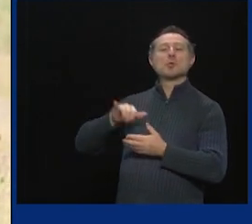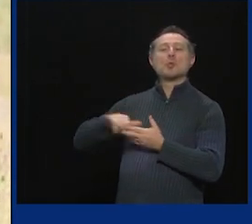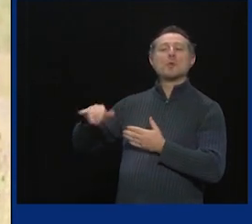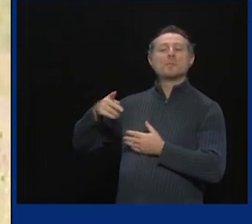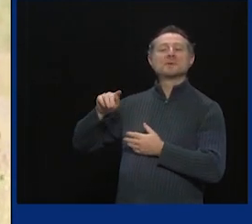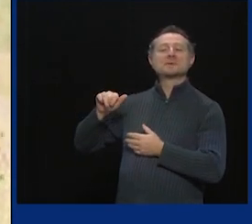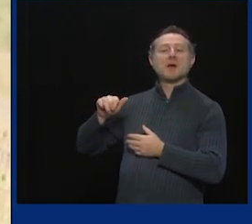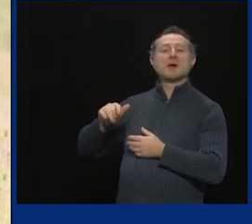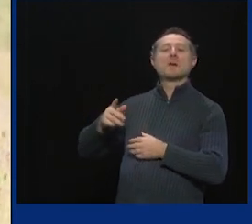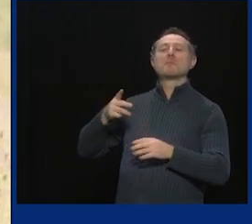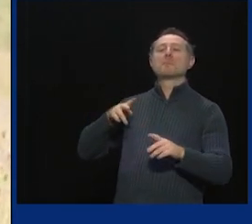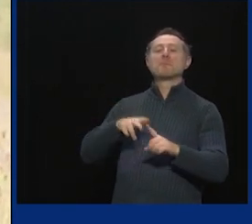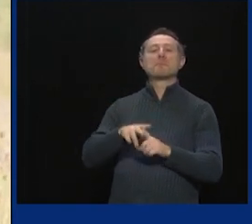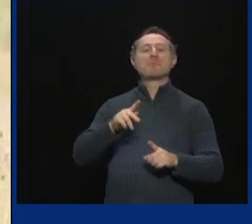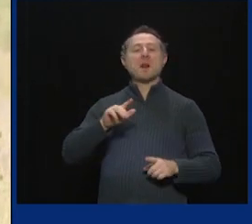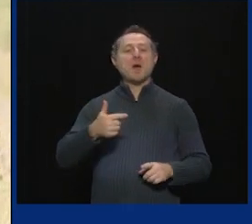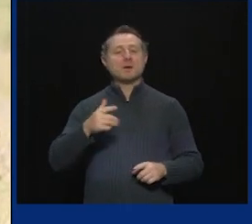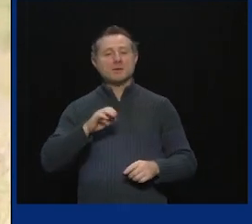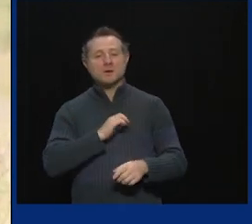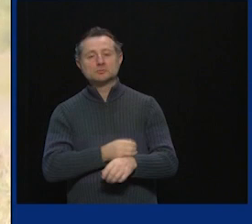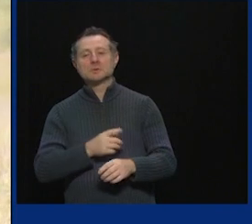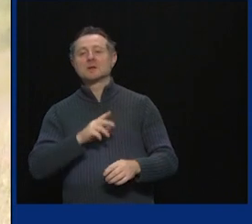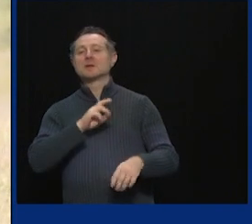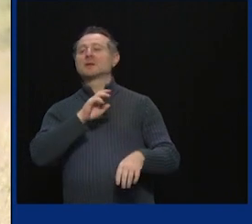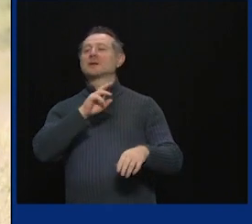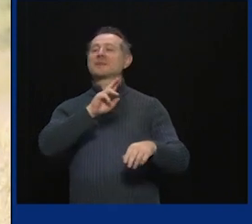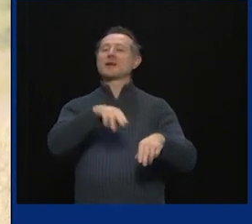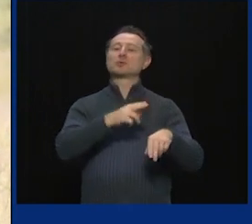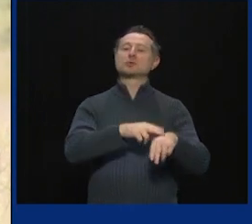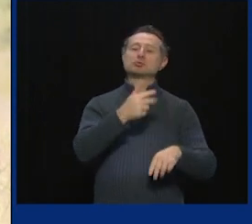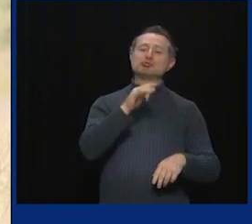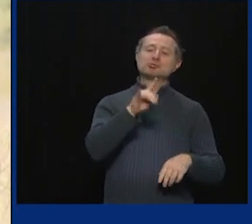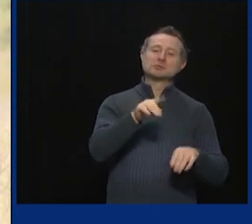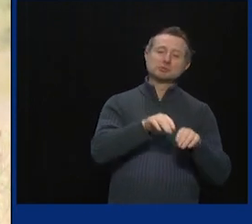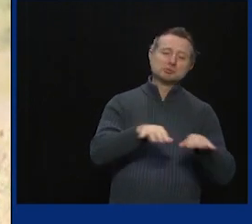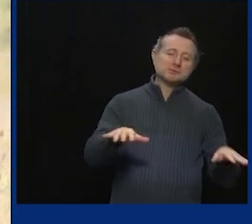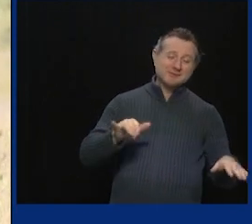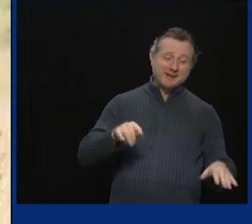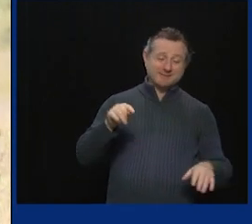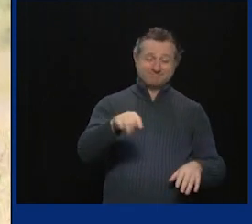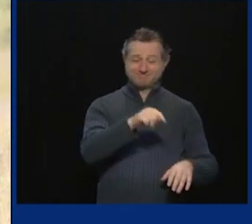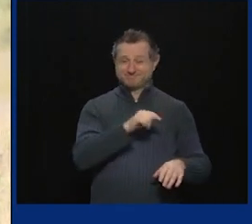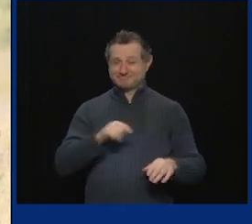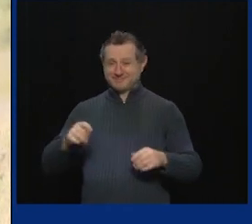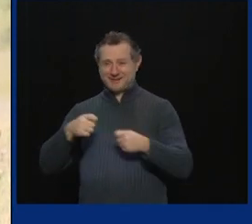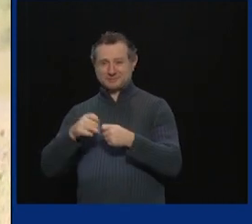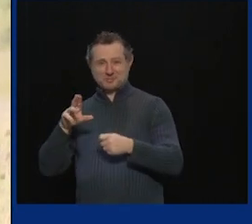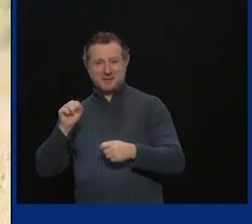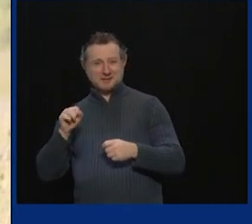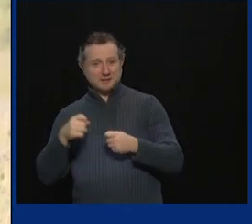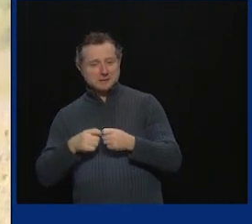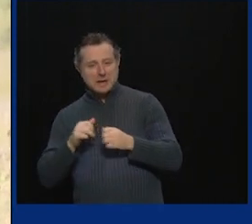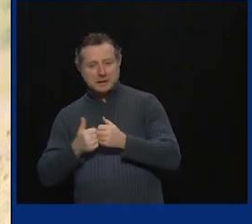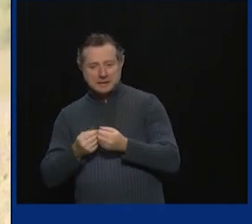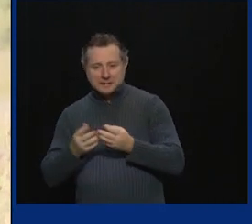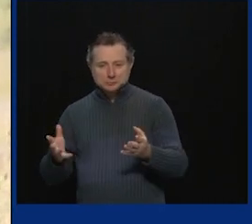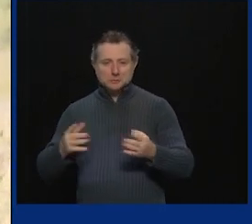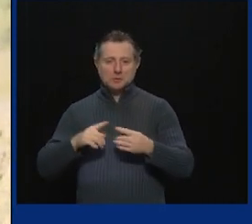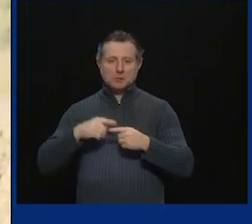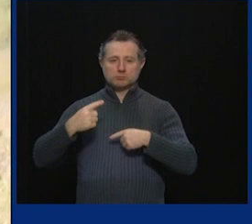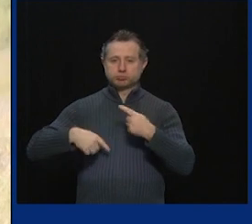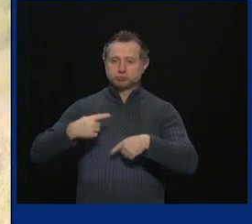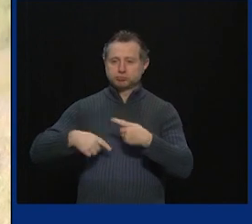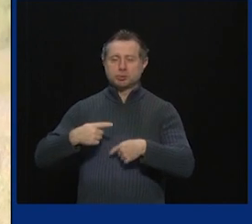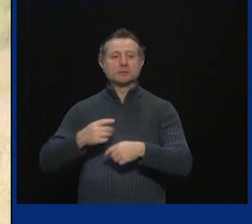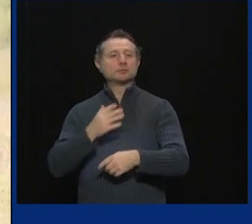deliver 100% clean and renewable energy to Plug Power and other companies who locate at STAMP. The clean energy